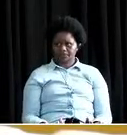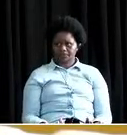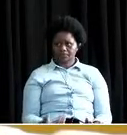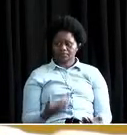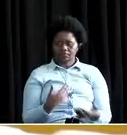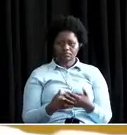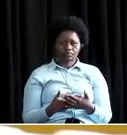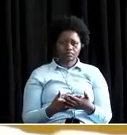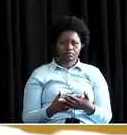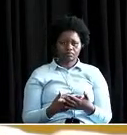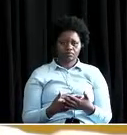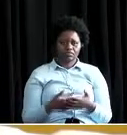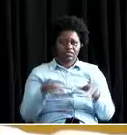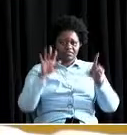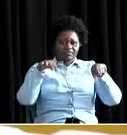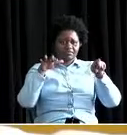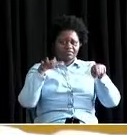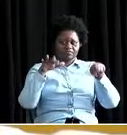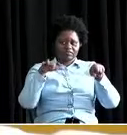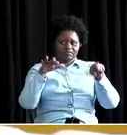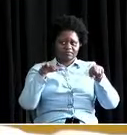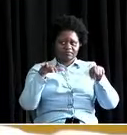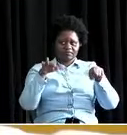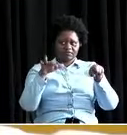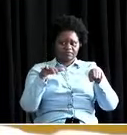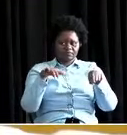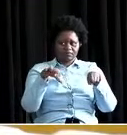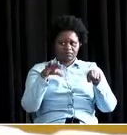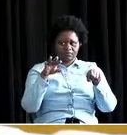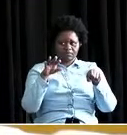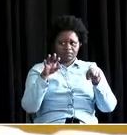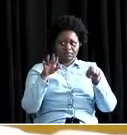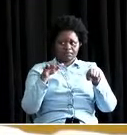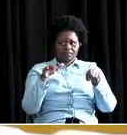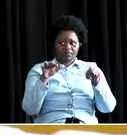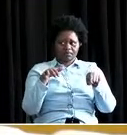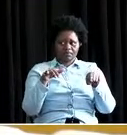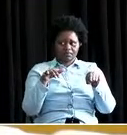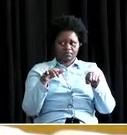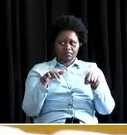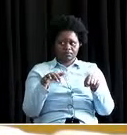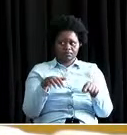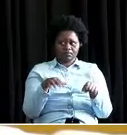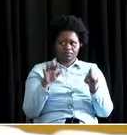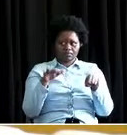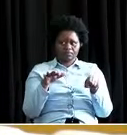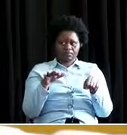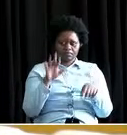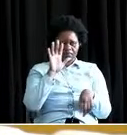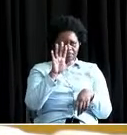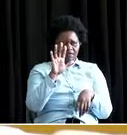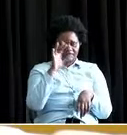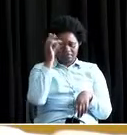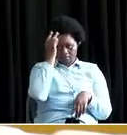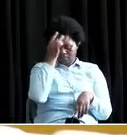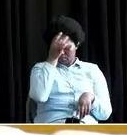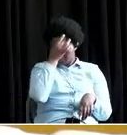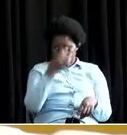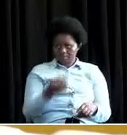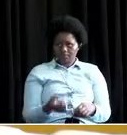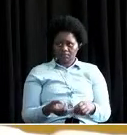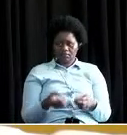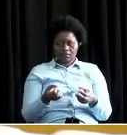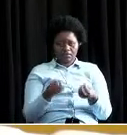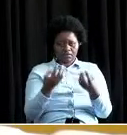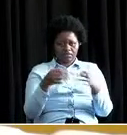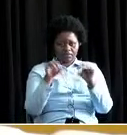Can you indicate? Let's give it five minutes. Let's